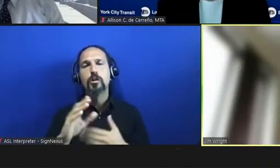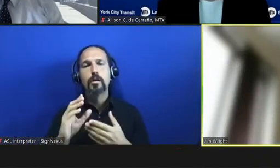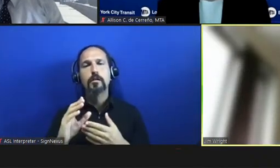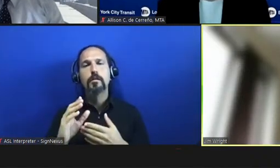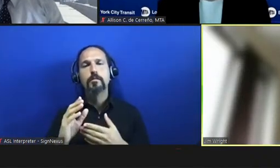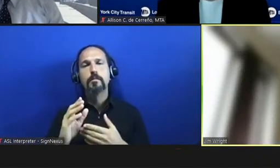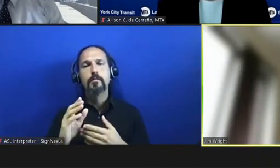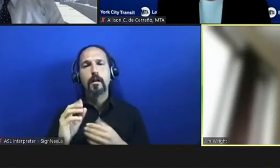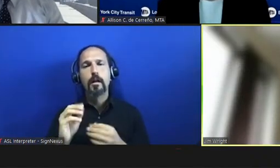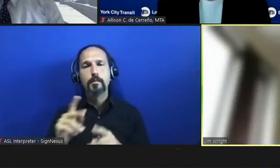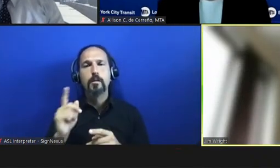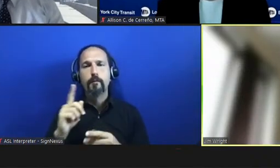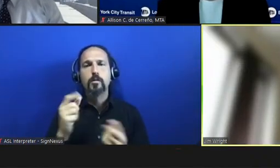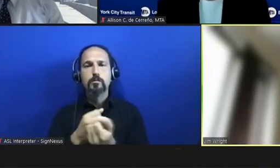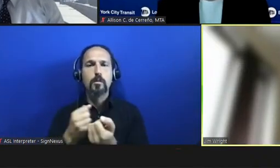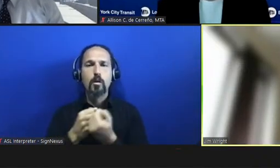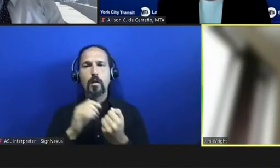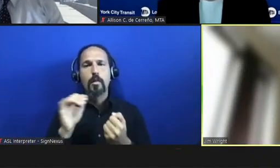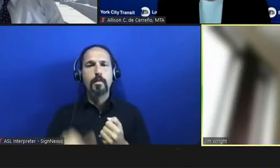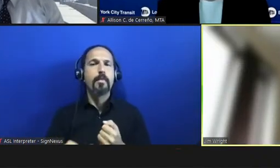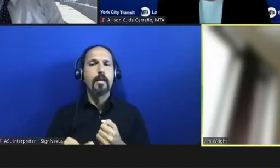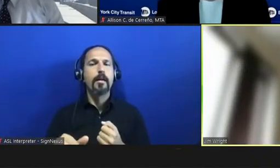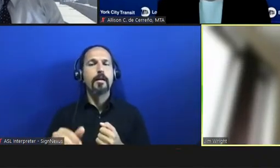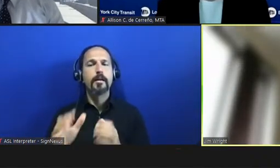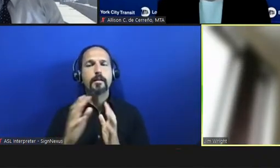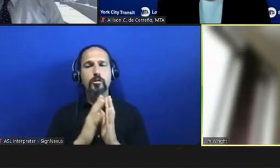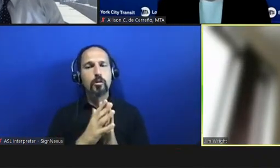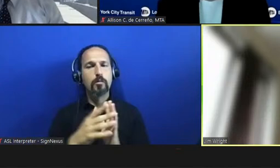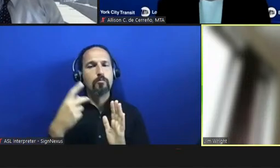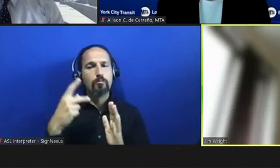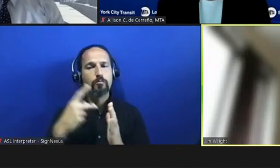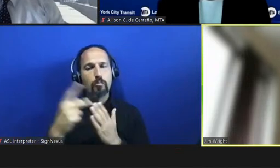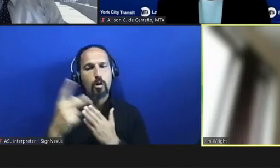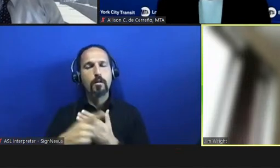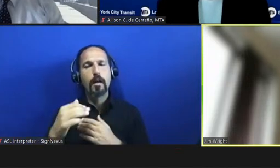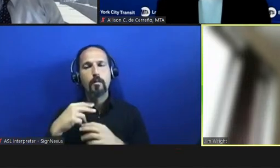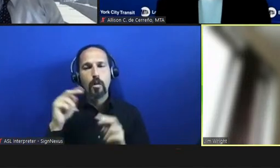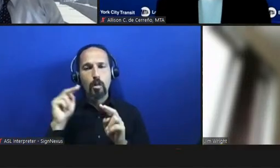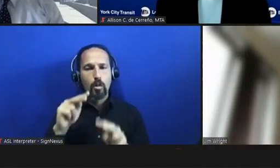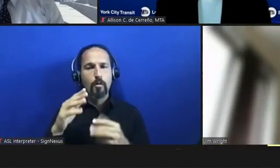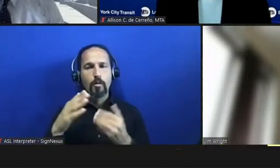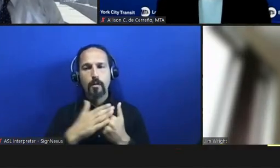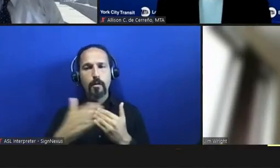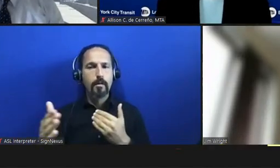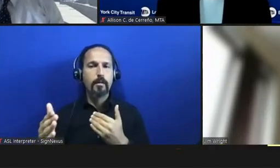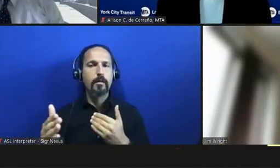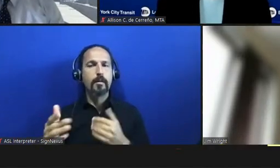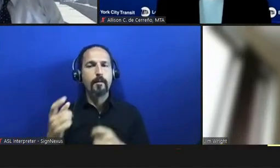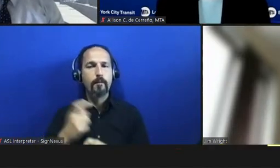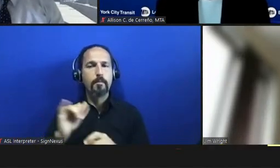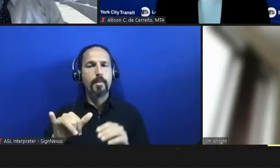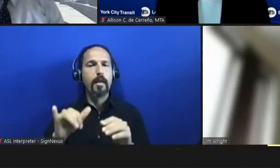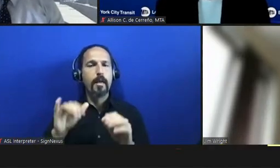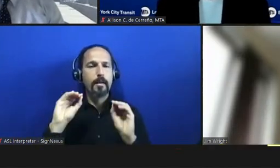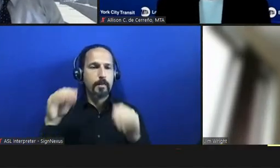express our members support for the congestion pricing program I look forward to the many benefits that were receiving supplementation